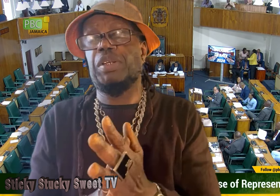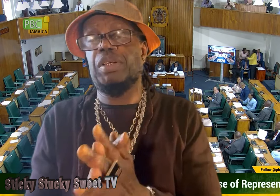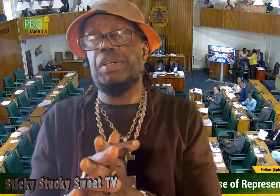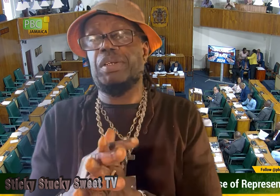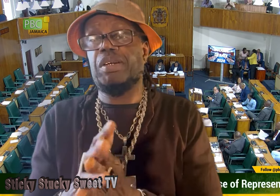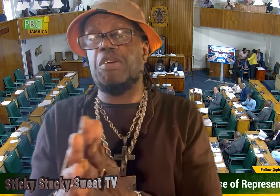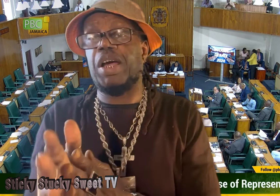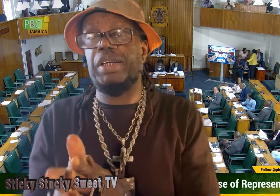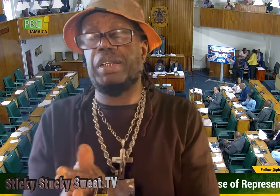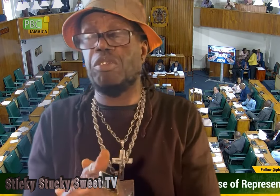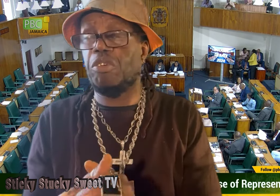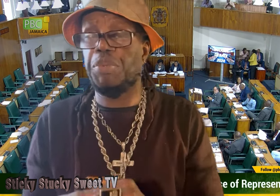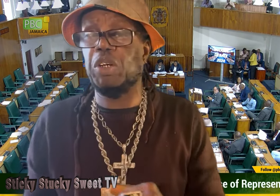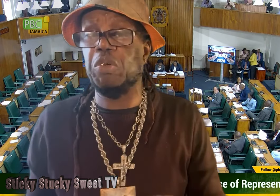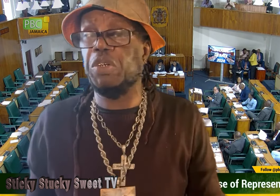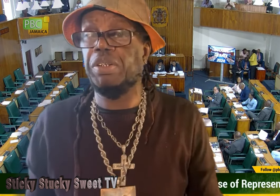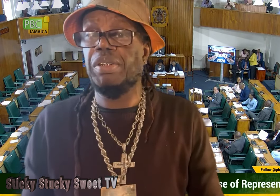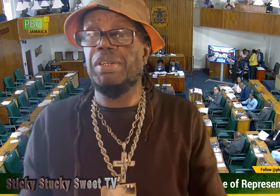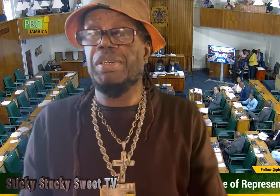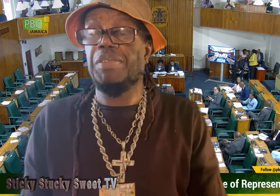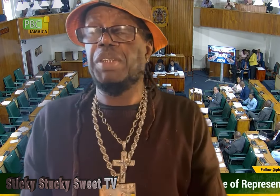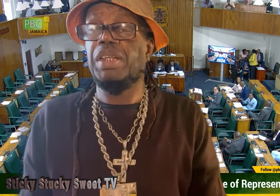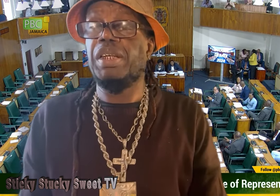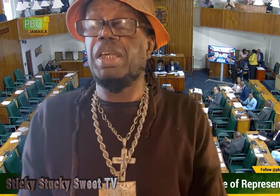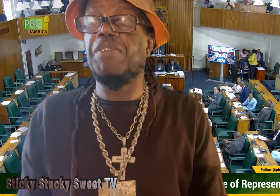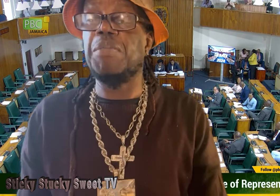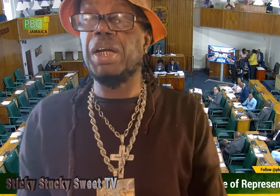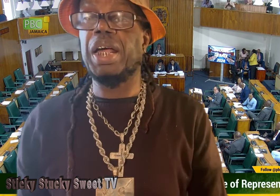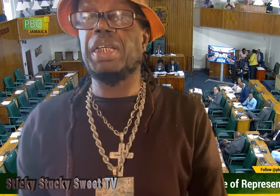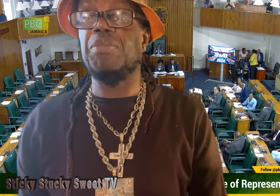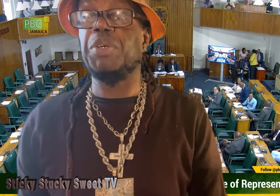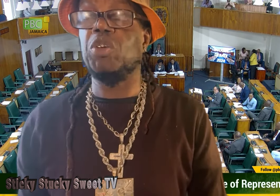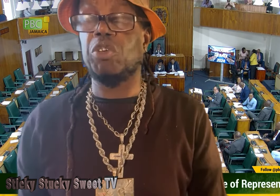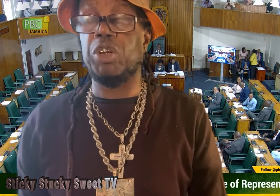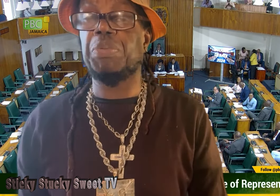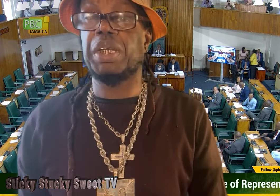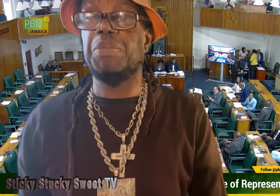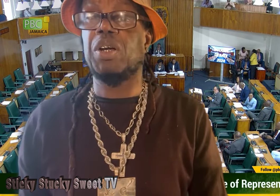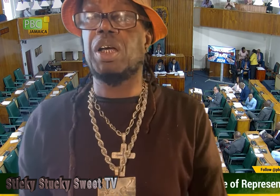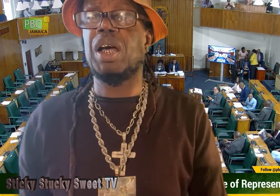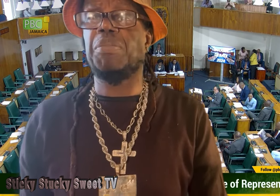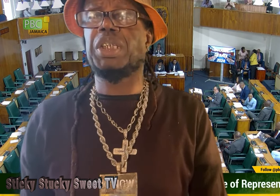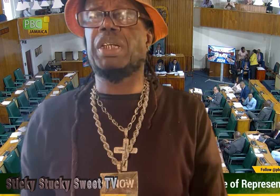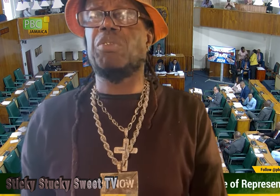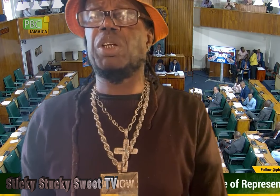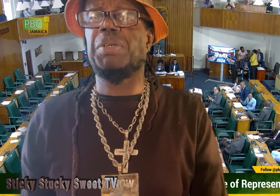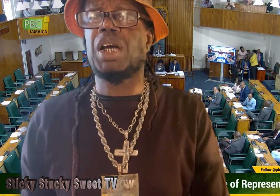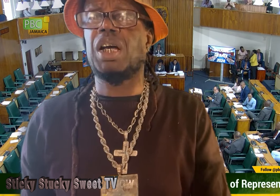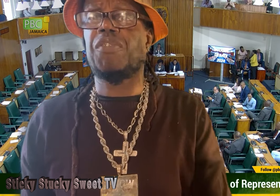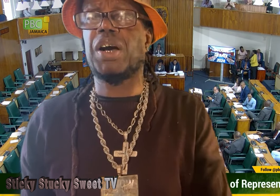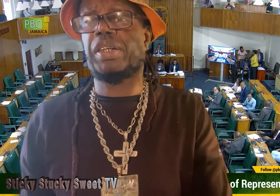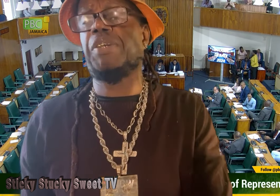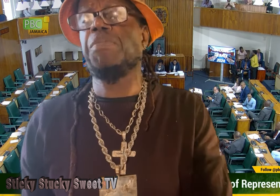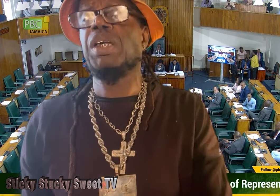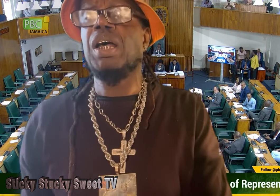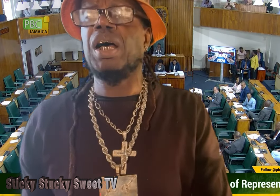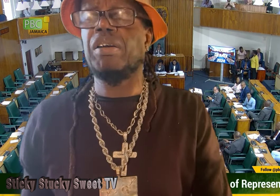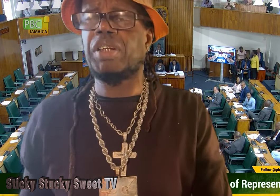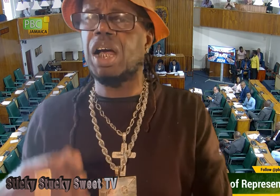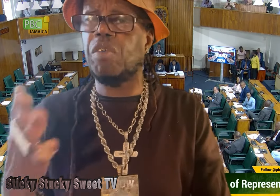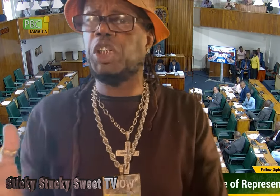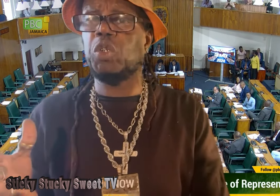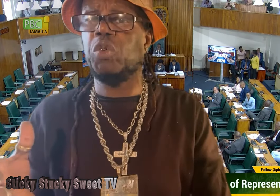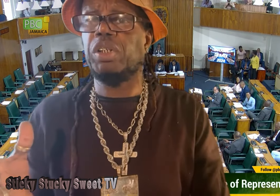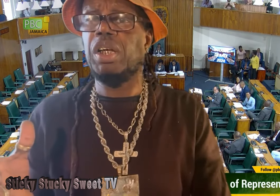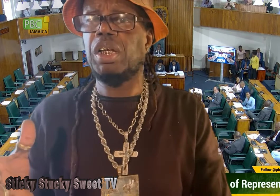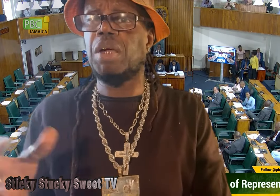term, right? So, me no know. If a man like him, I used to respect him, you know, because I check when he talk facts and